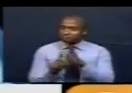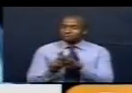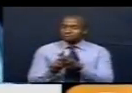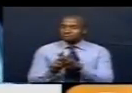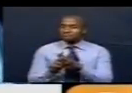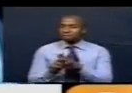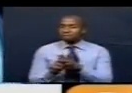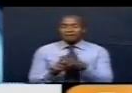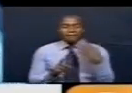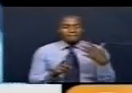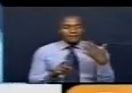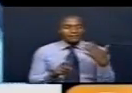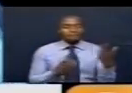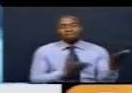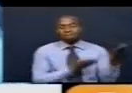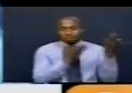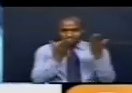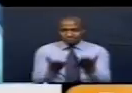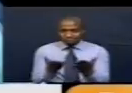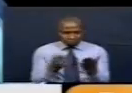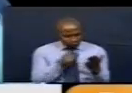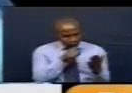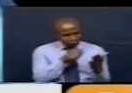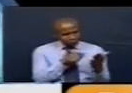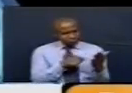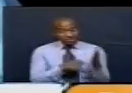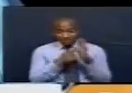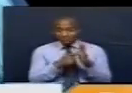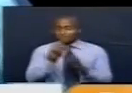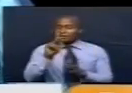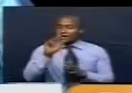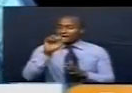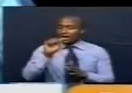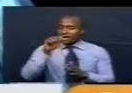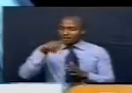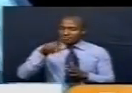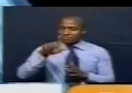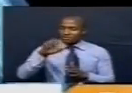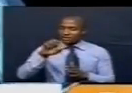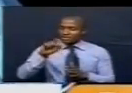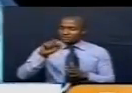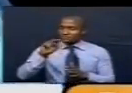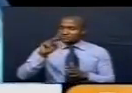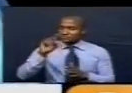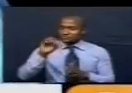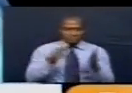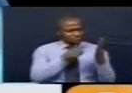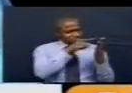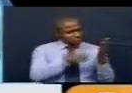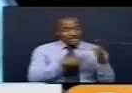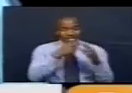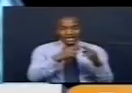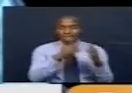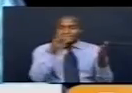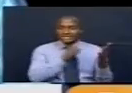Some of the ballot papers delivered to some wards like Kaple Tundo did not have half of the names of the aspirants, and so that